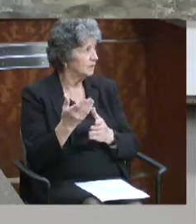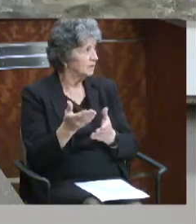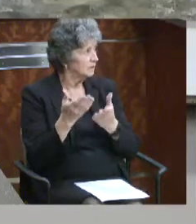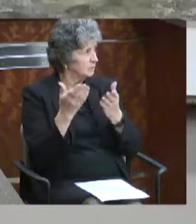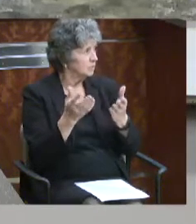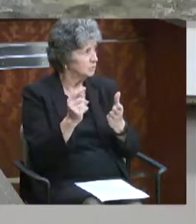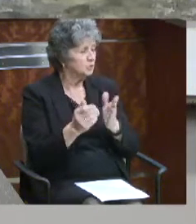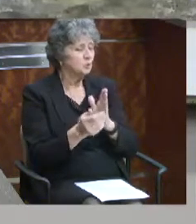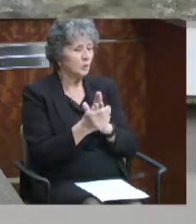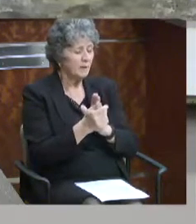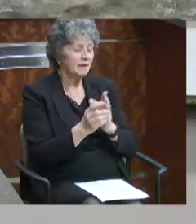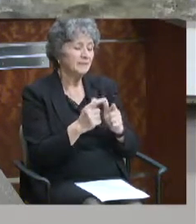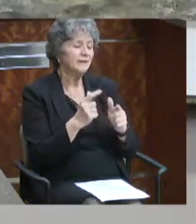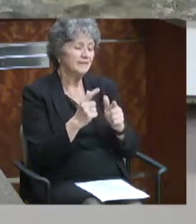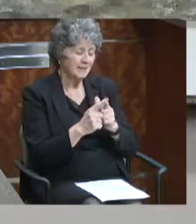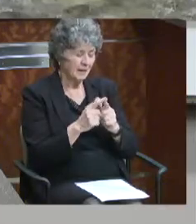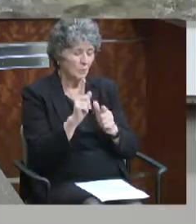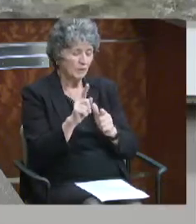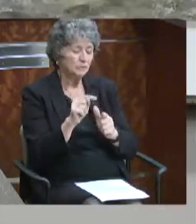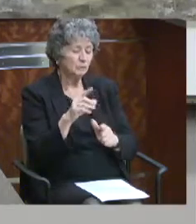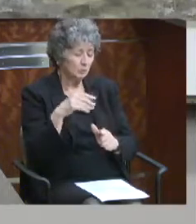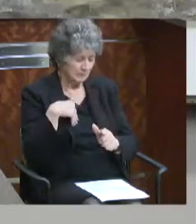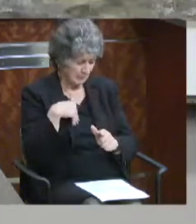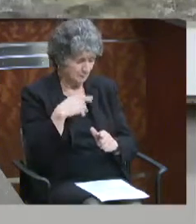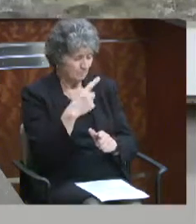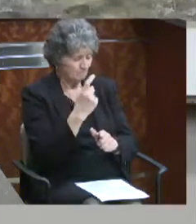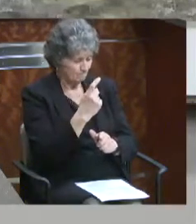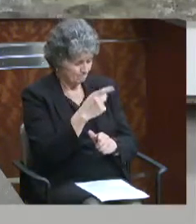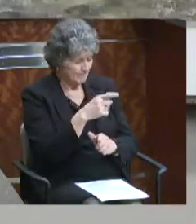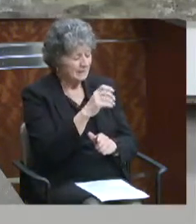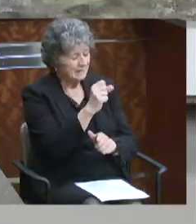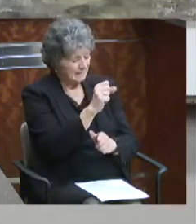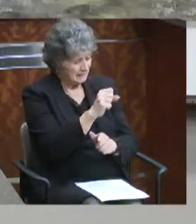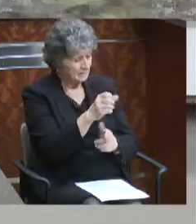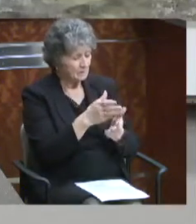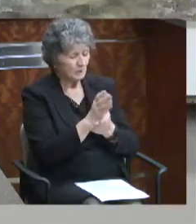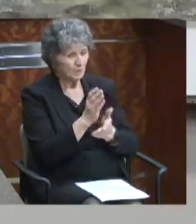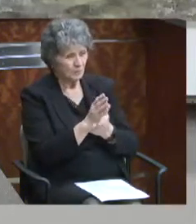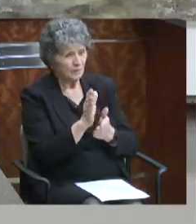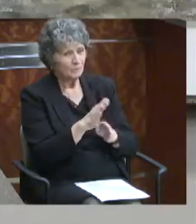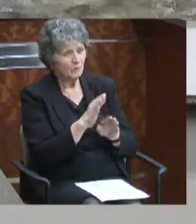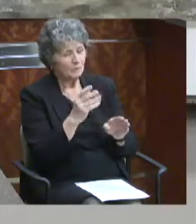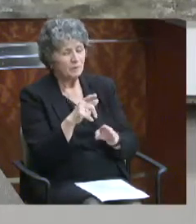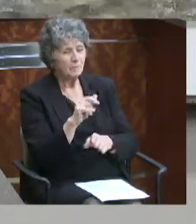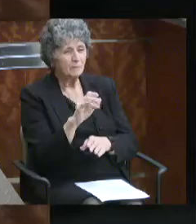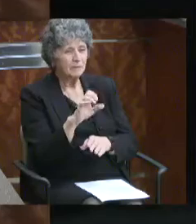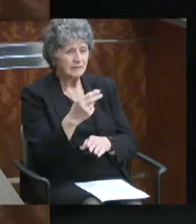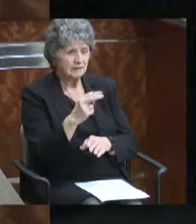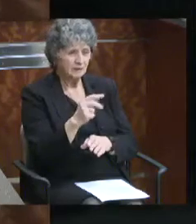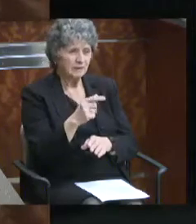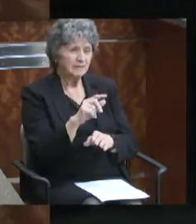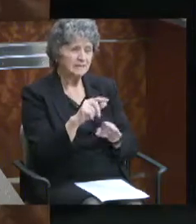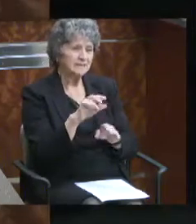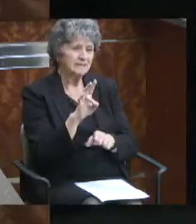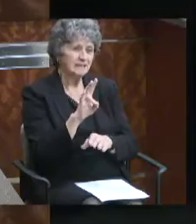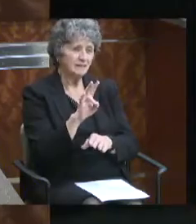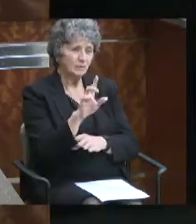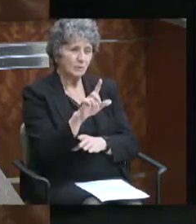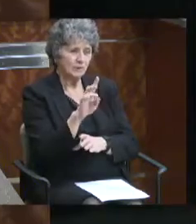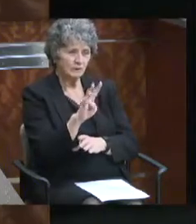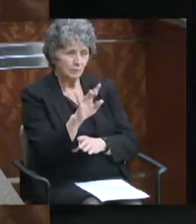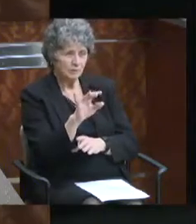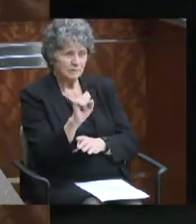to, Yes, sir. okay. So we're opening a public hearing at 7:24. Is there anyone wishing to speak?